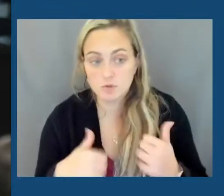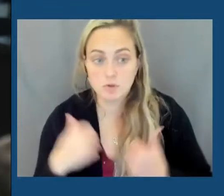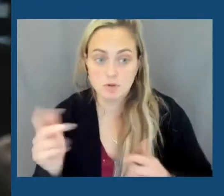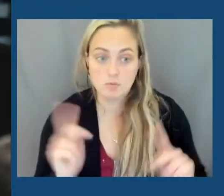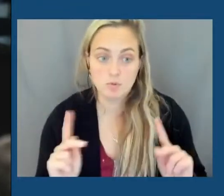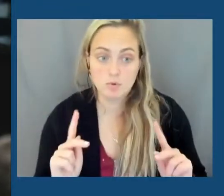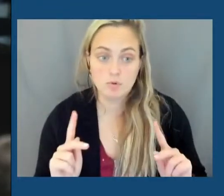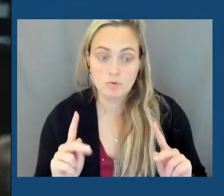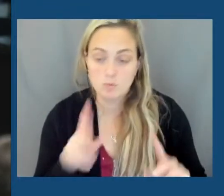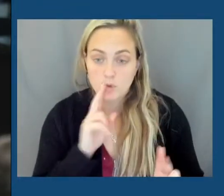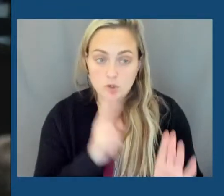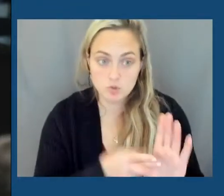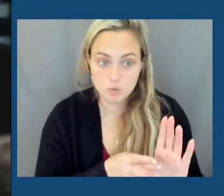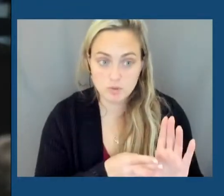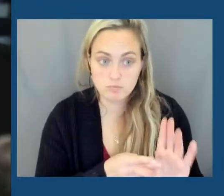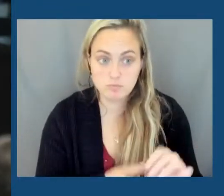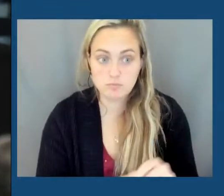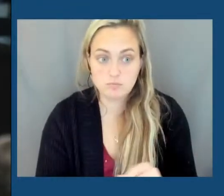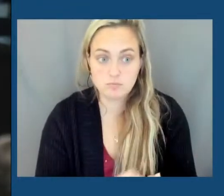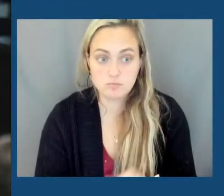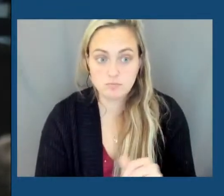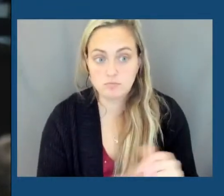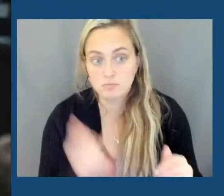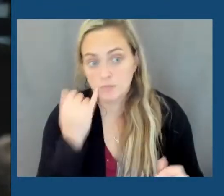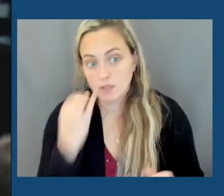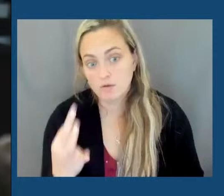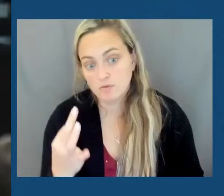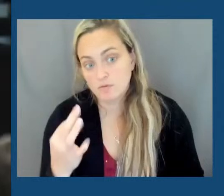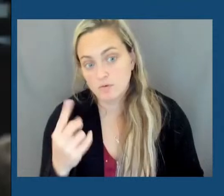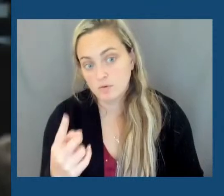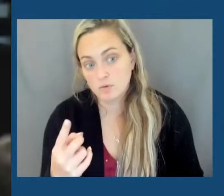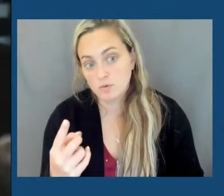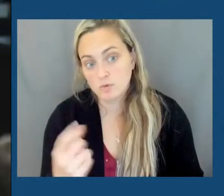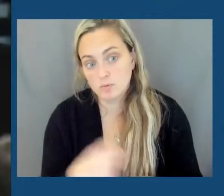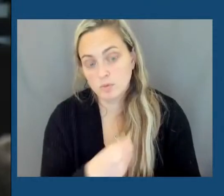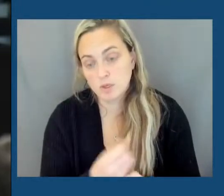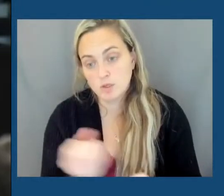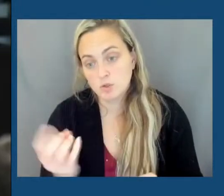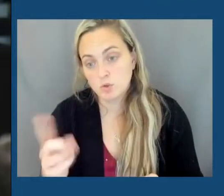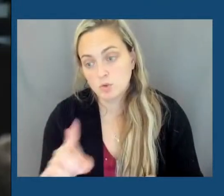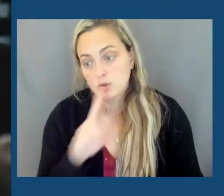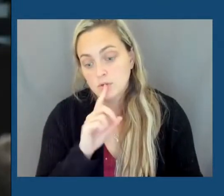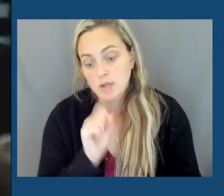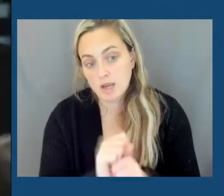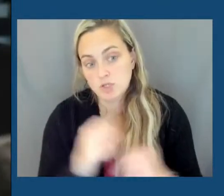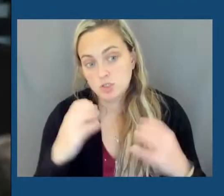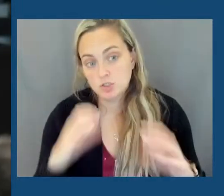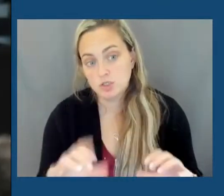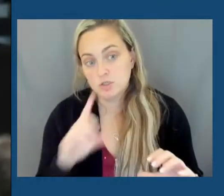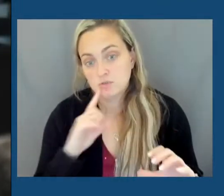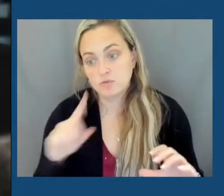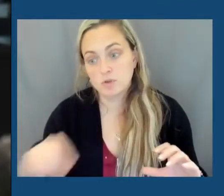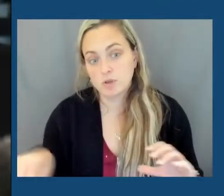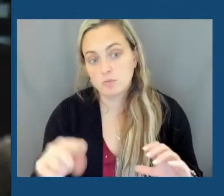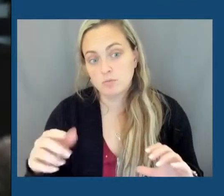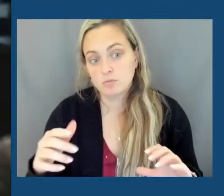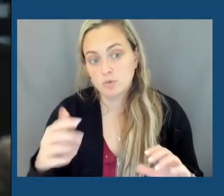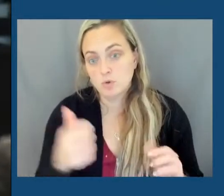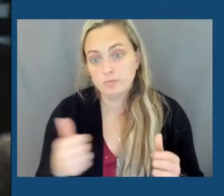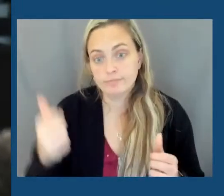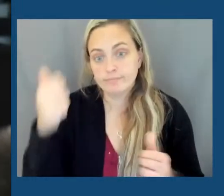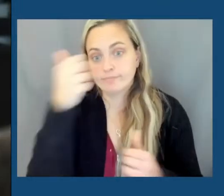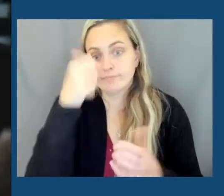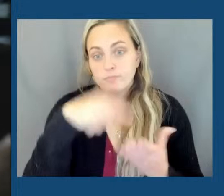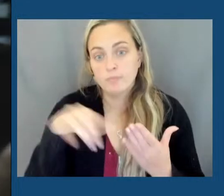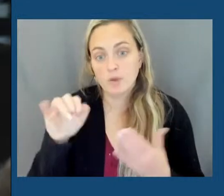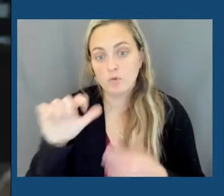to join and everything. If you make it so there's actually a chance for them to get higher up on the payroll